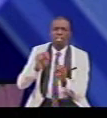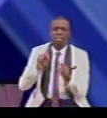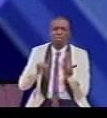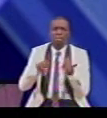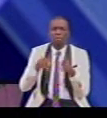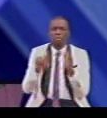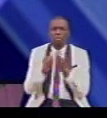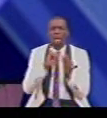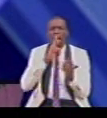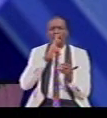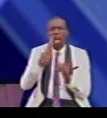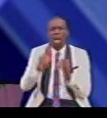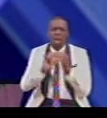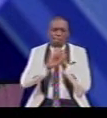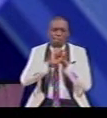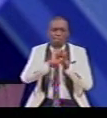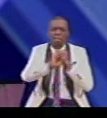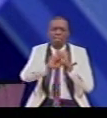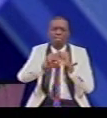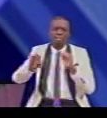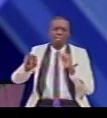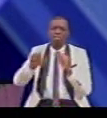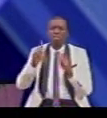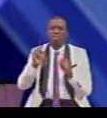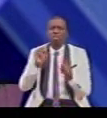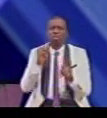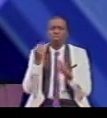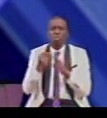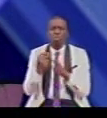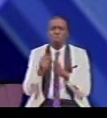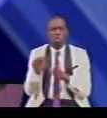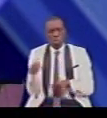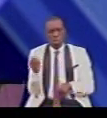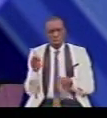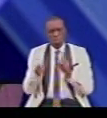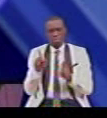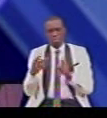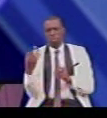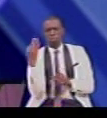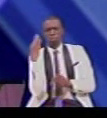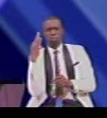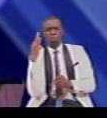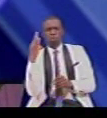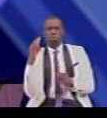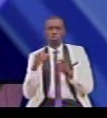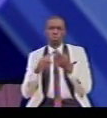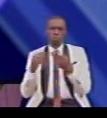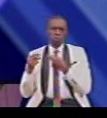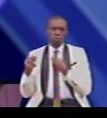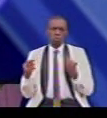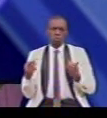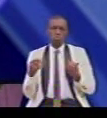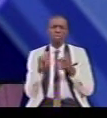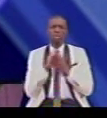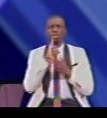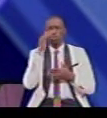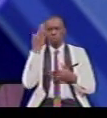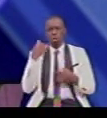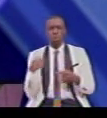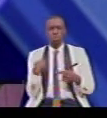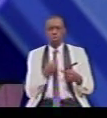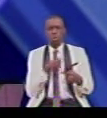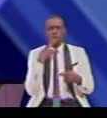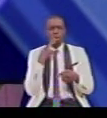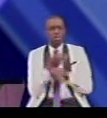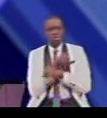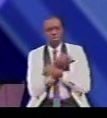world others did it that's why we got saved and that's why the Lord has freed us from the hold of the devil let's join others